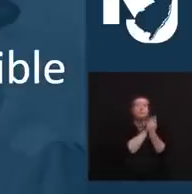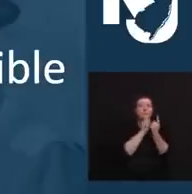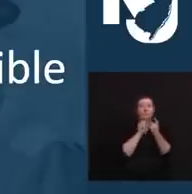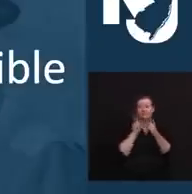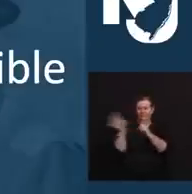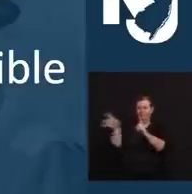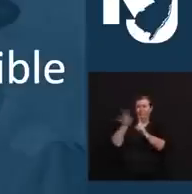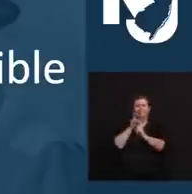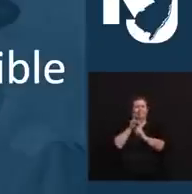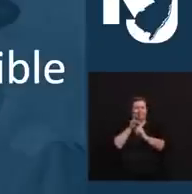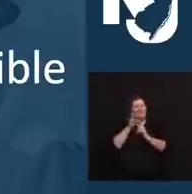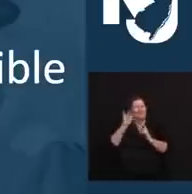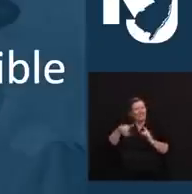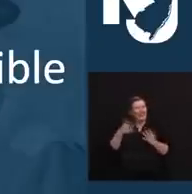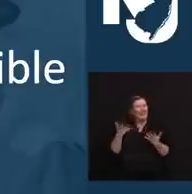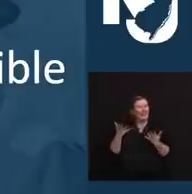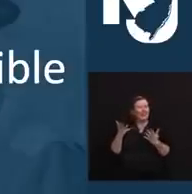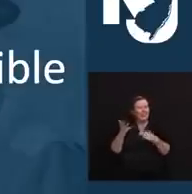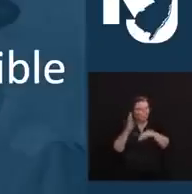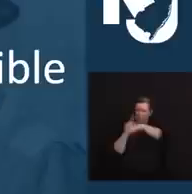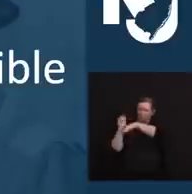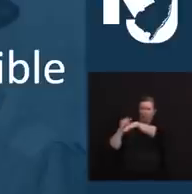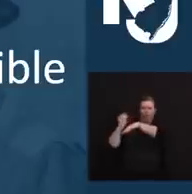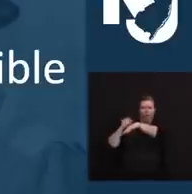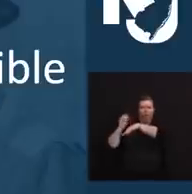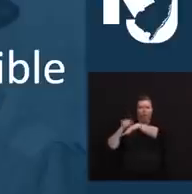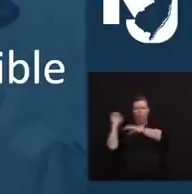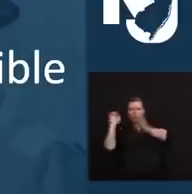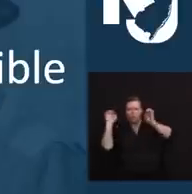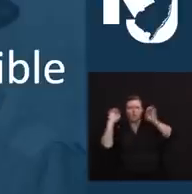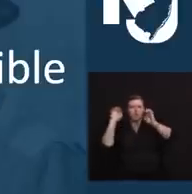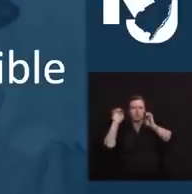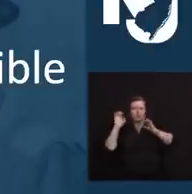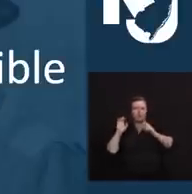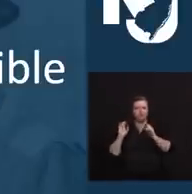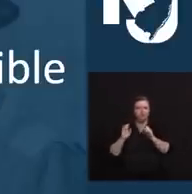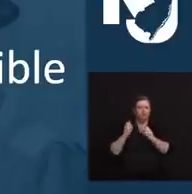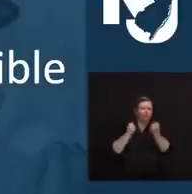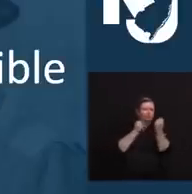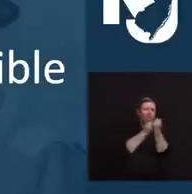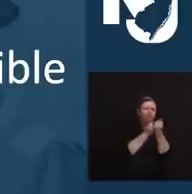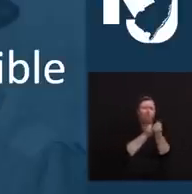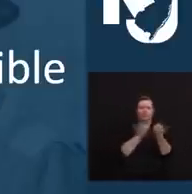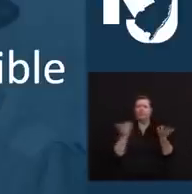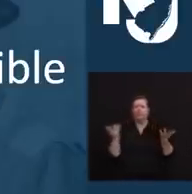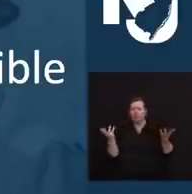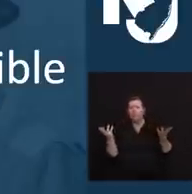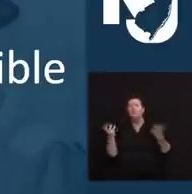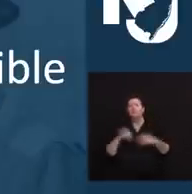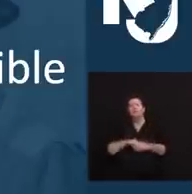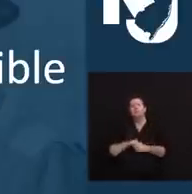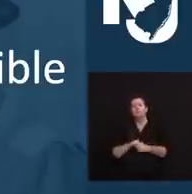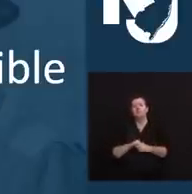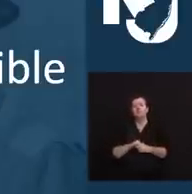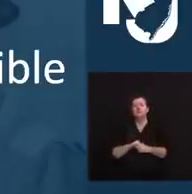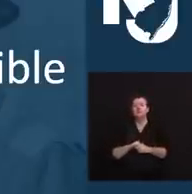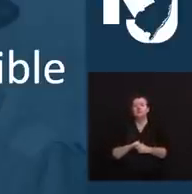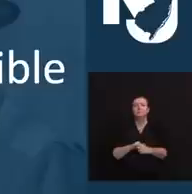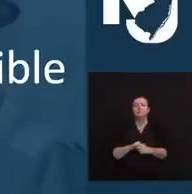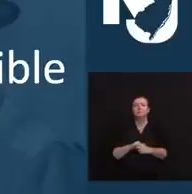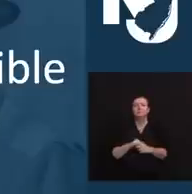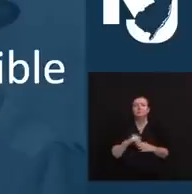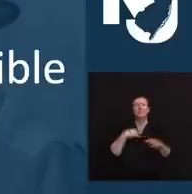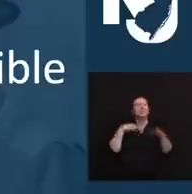have been called upon for emergency medical support. And I might add also, and we talked about this a lot, Pat,